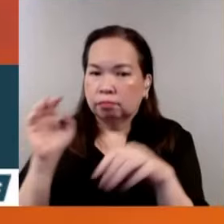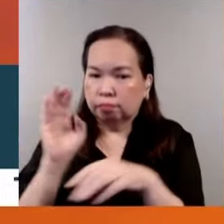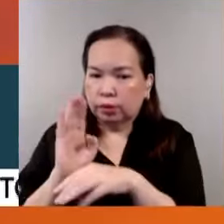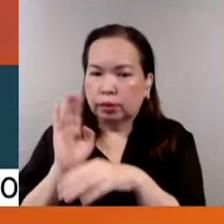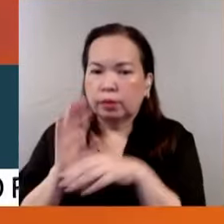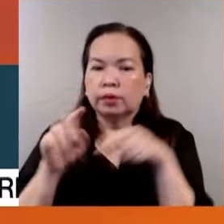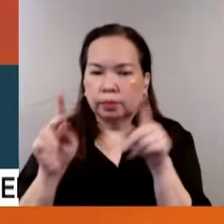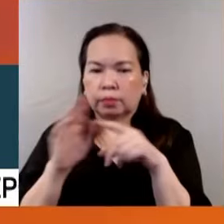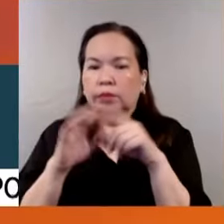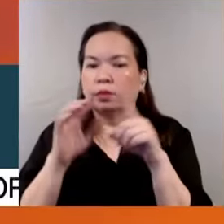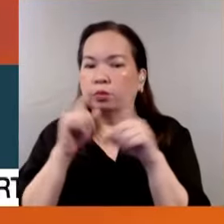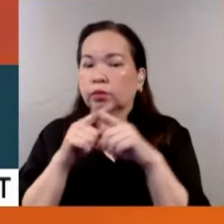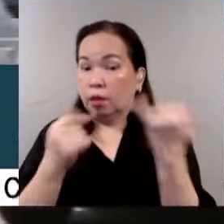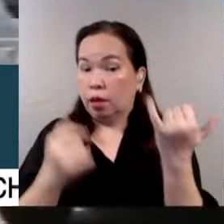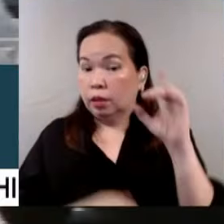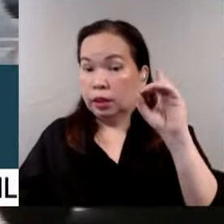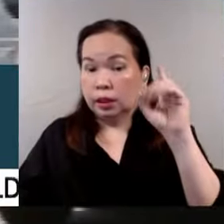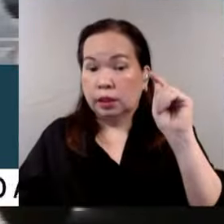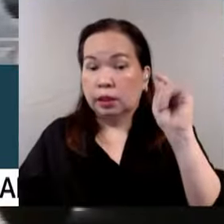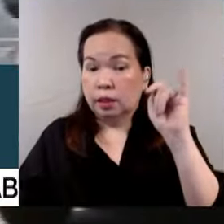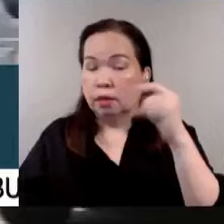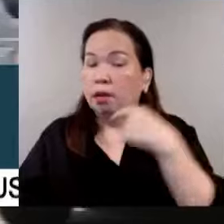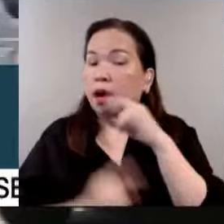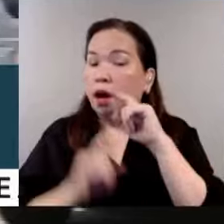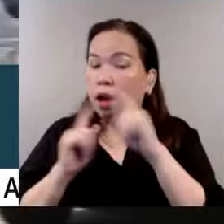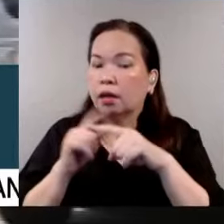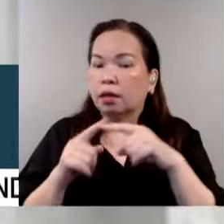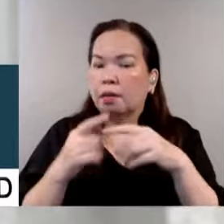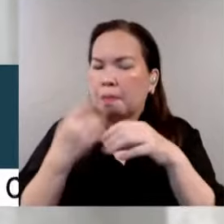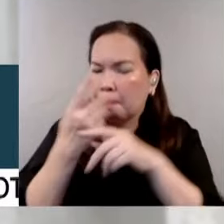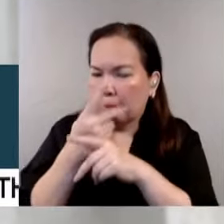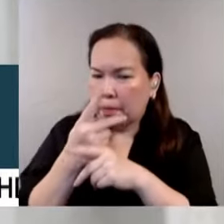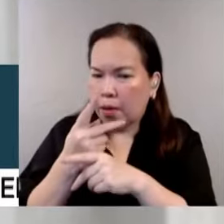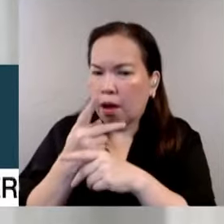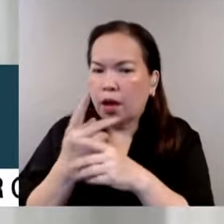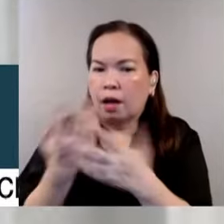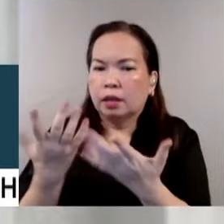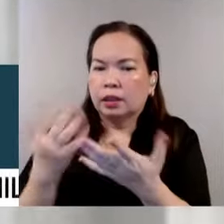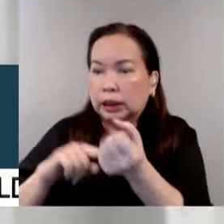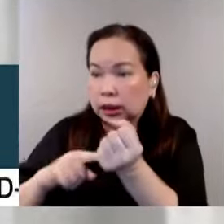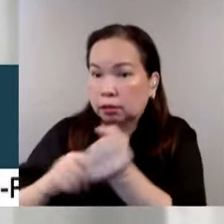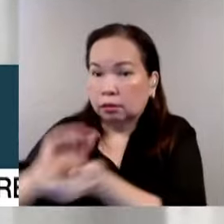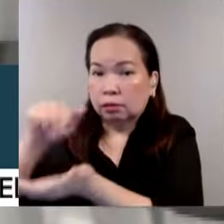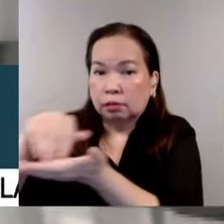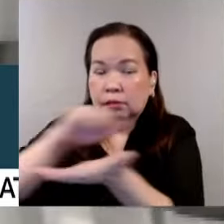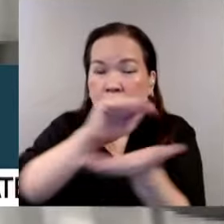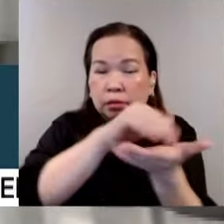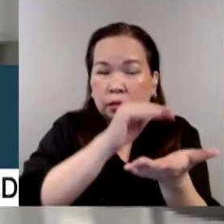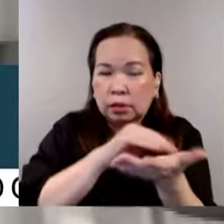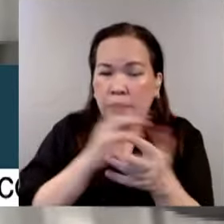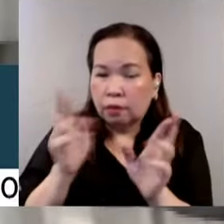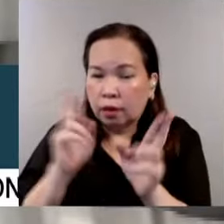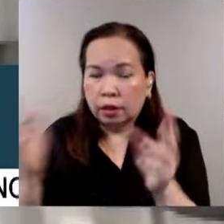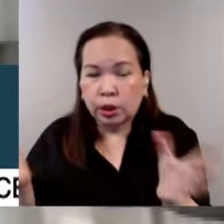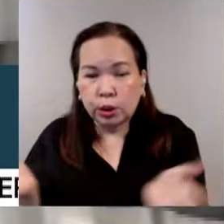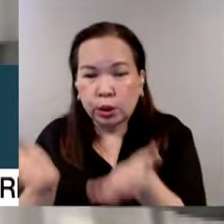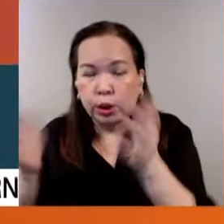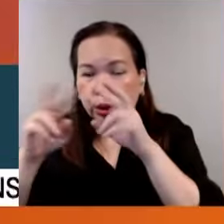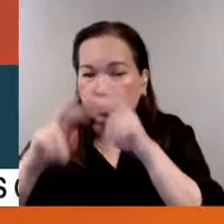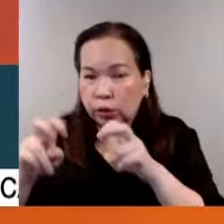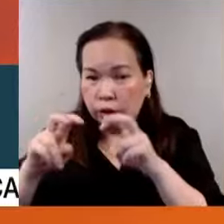the Department of Trade and Industry says incubation and innovation centers will be put up to assist in research and development for local